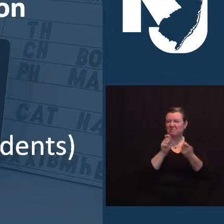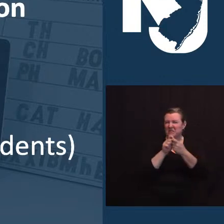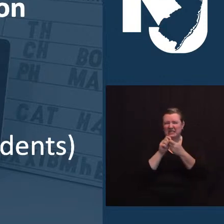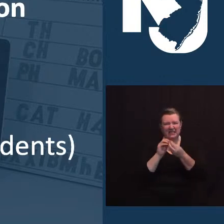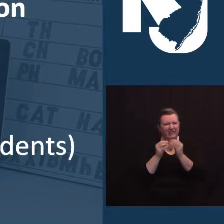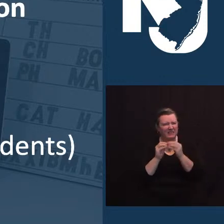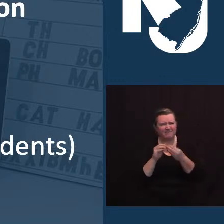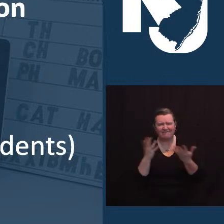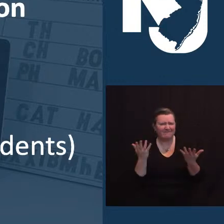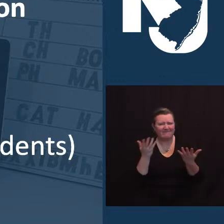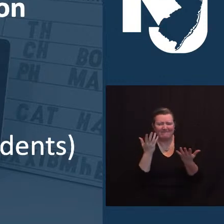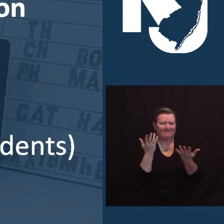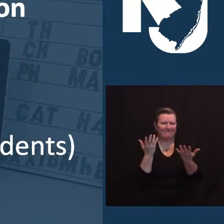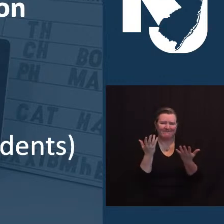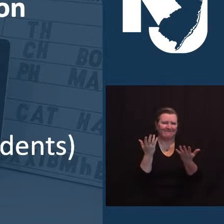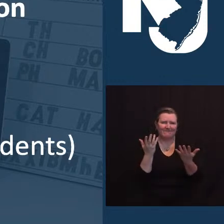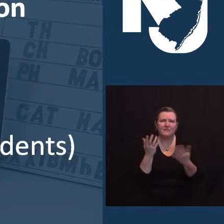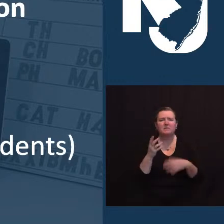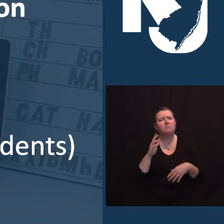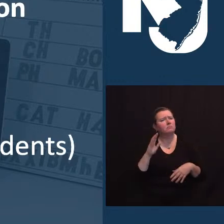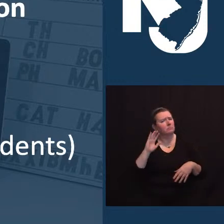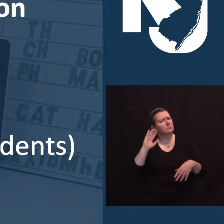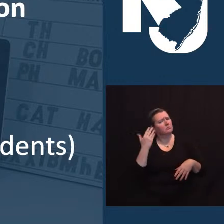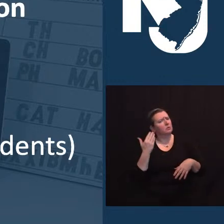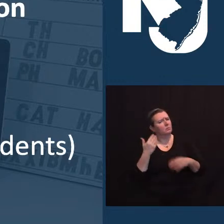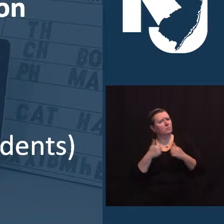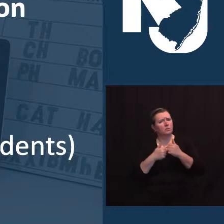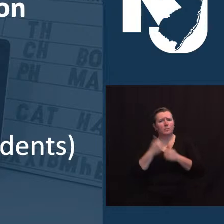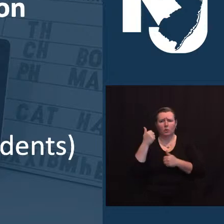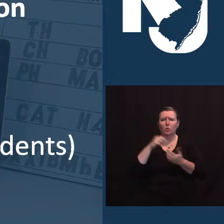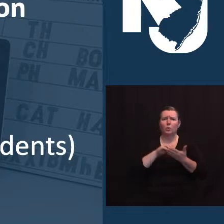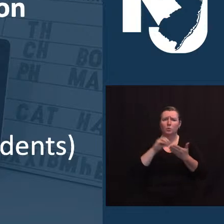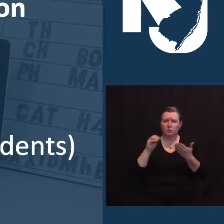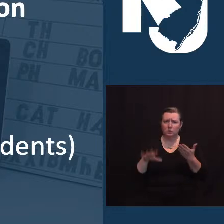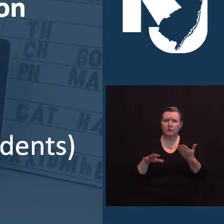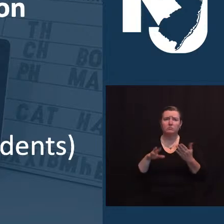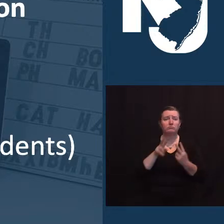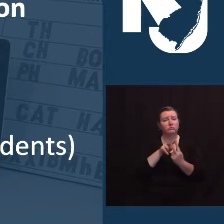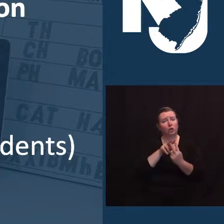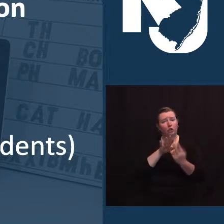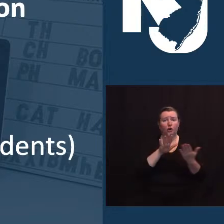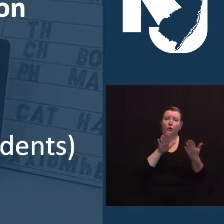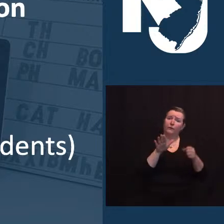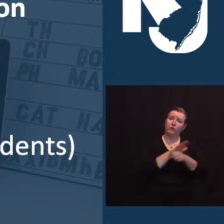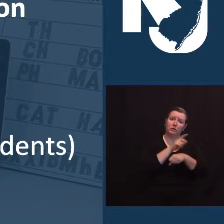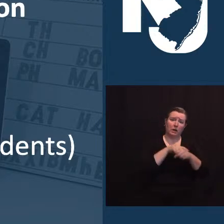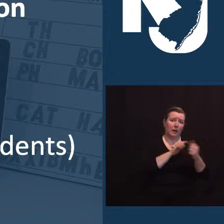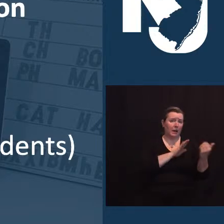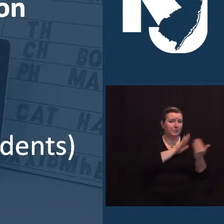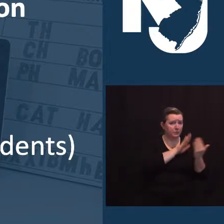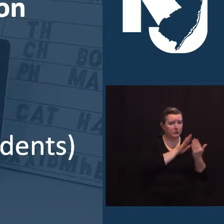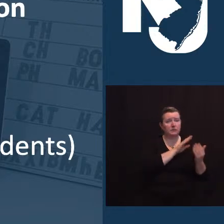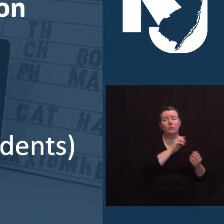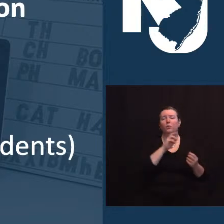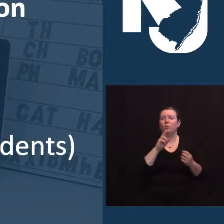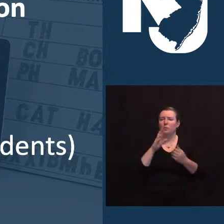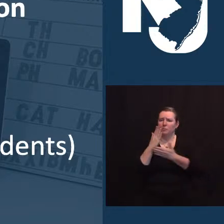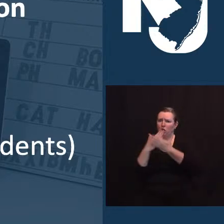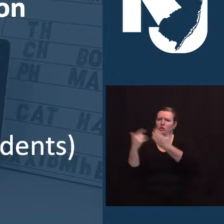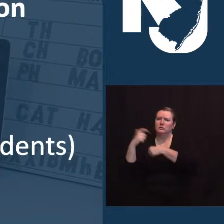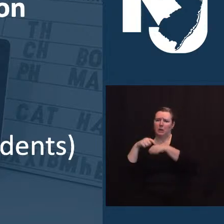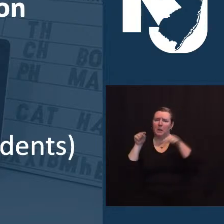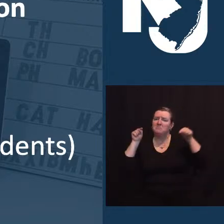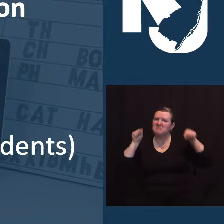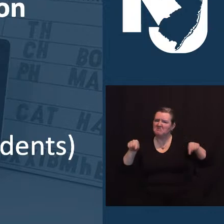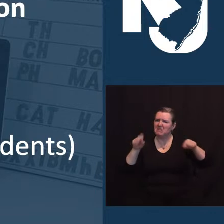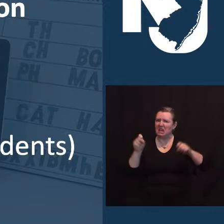significant percentage of these students are back in their classrooms, either part-time or full-time. Each day when I get this, Judy, I take that last